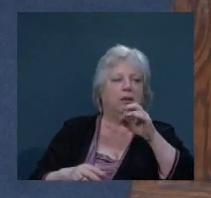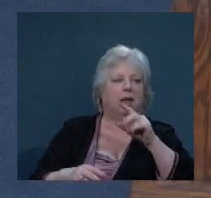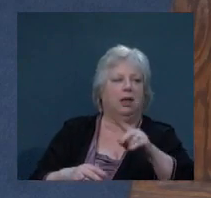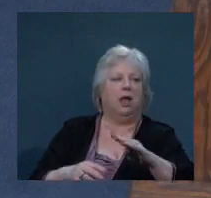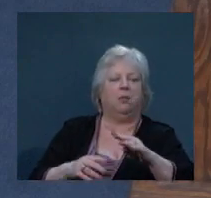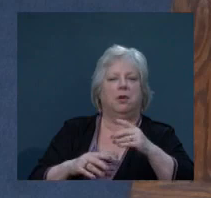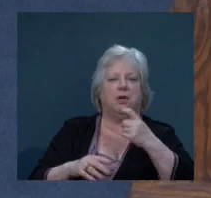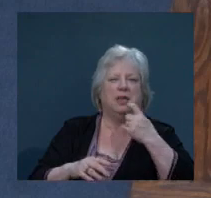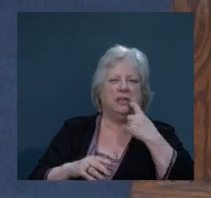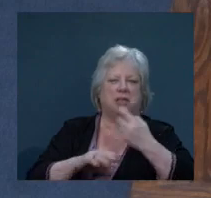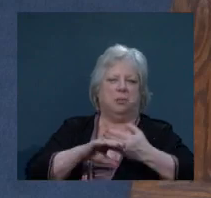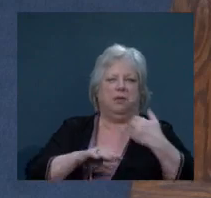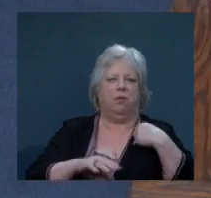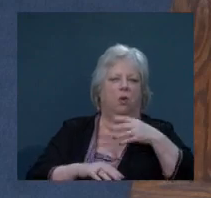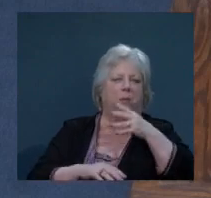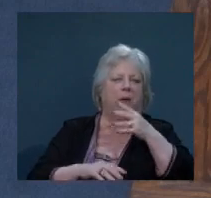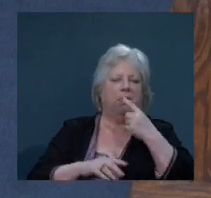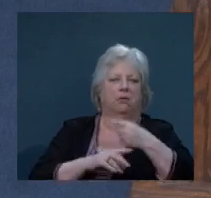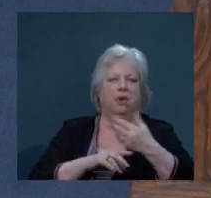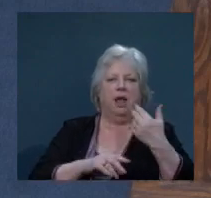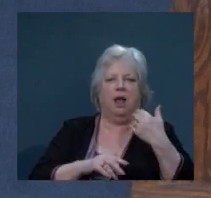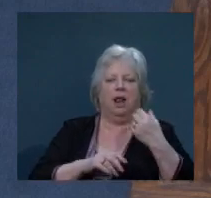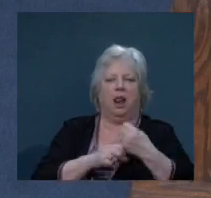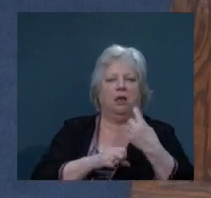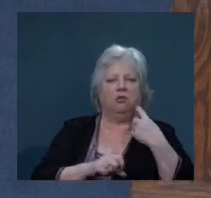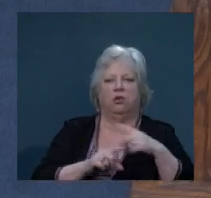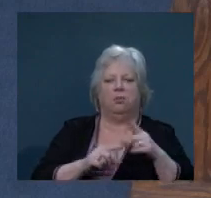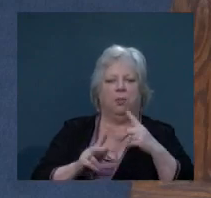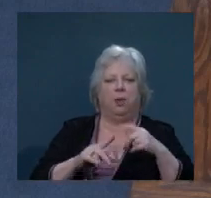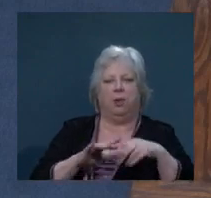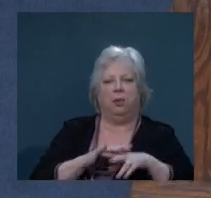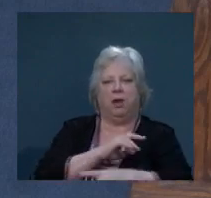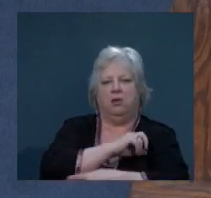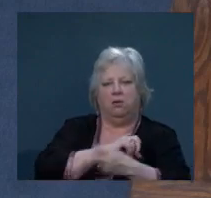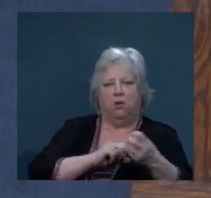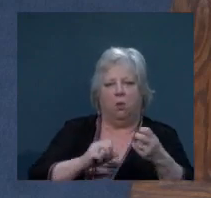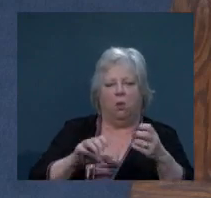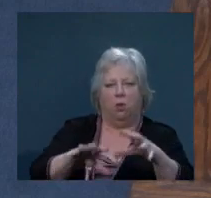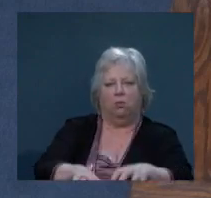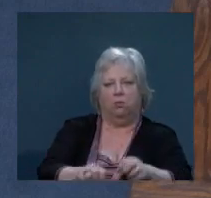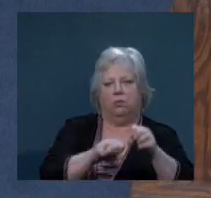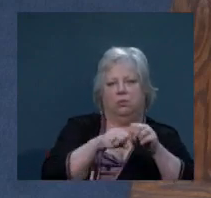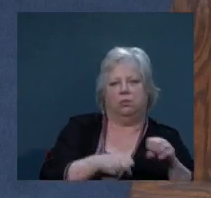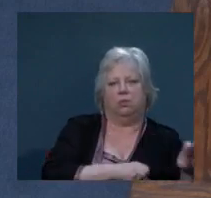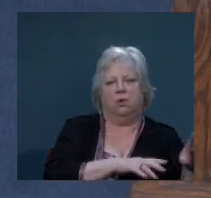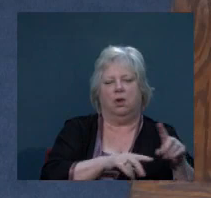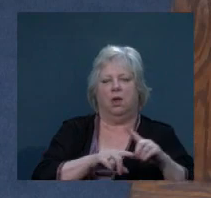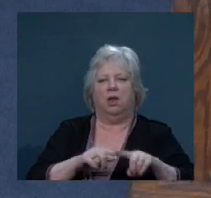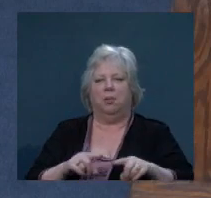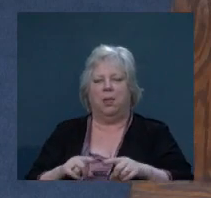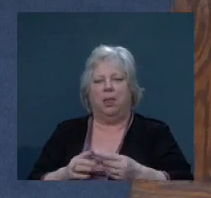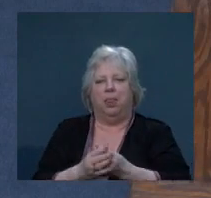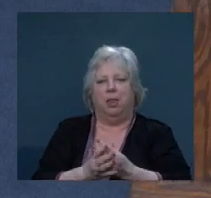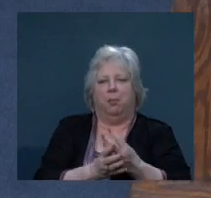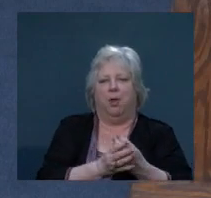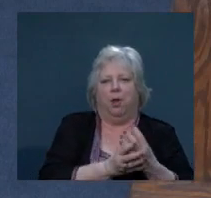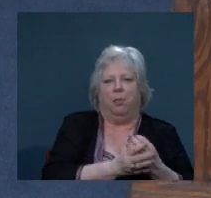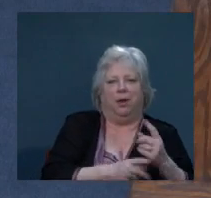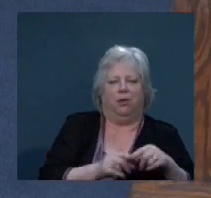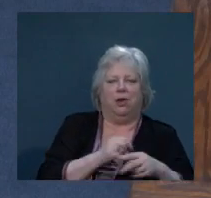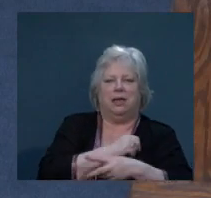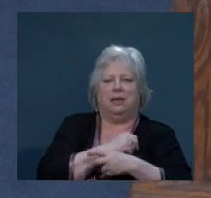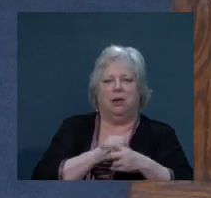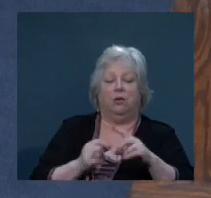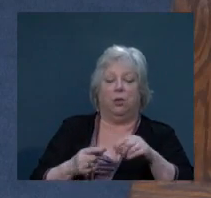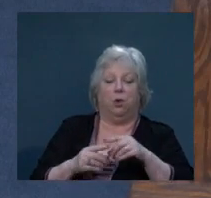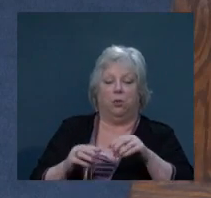stole all the shrubbery. They did. But the bulbs they couldn't see and they couldn't steal. So when we